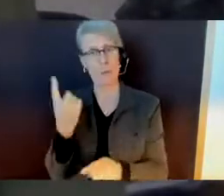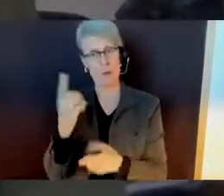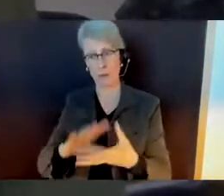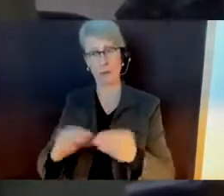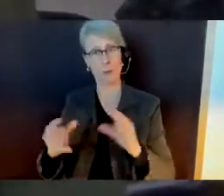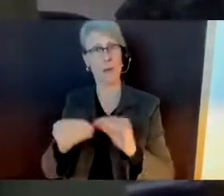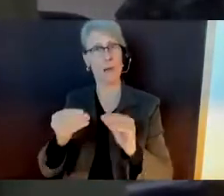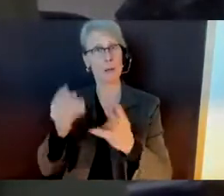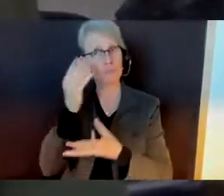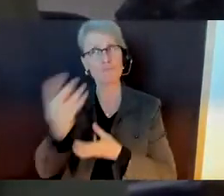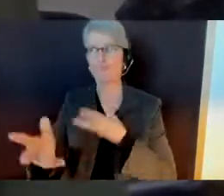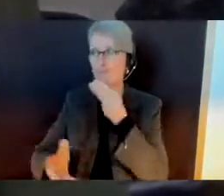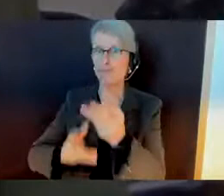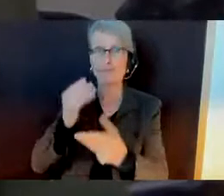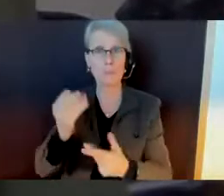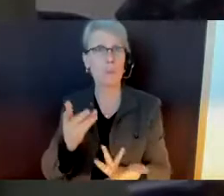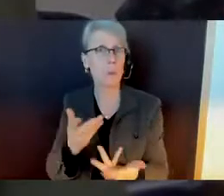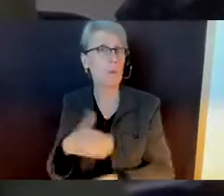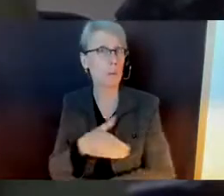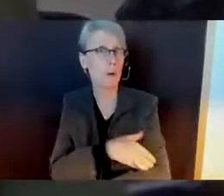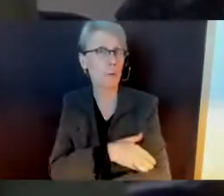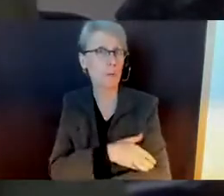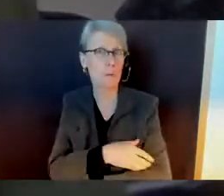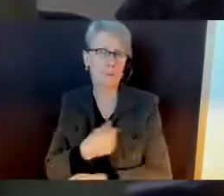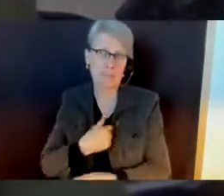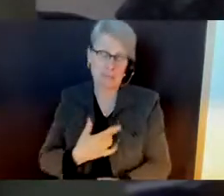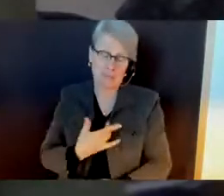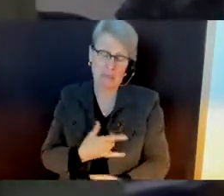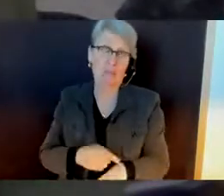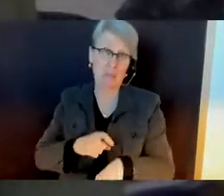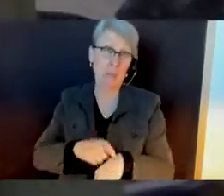story. And I think it is time